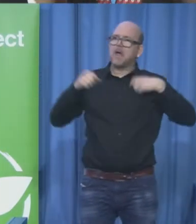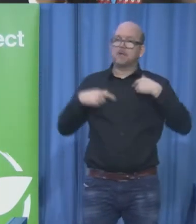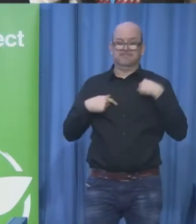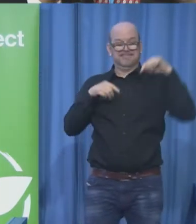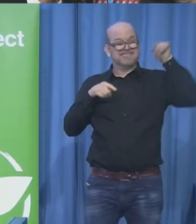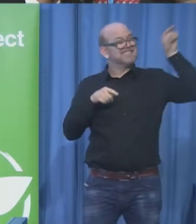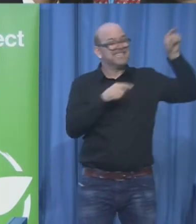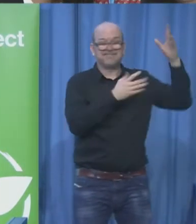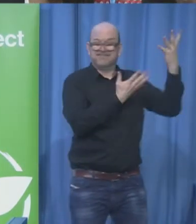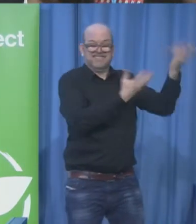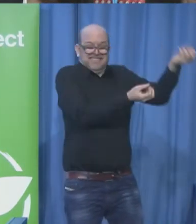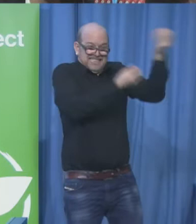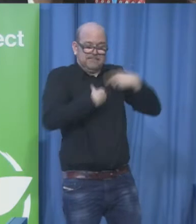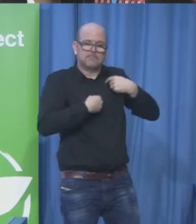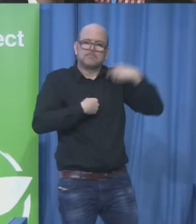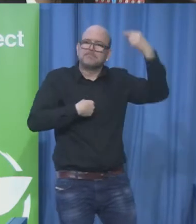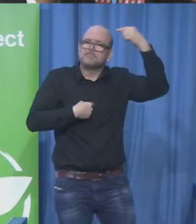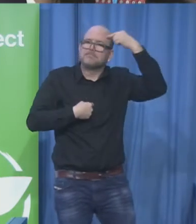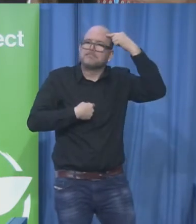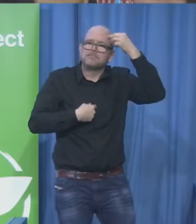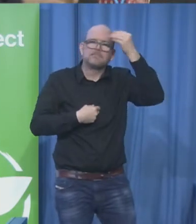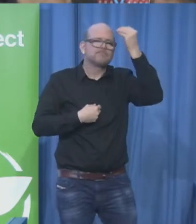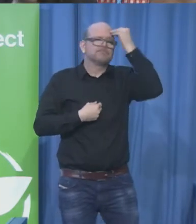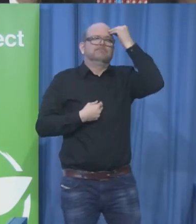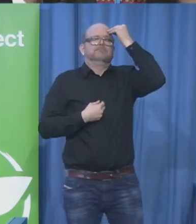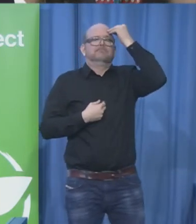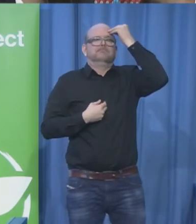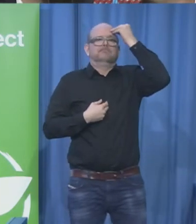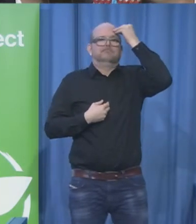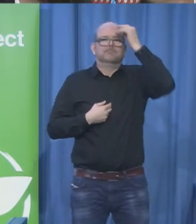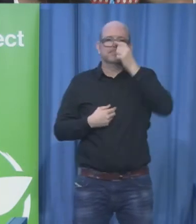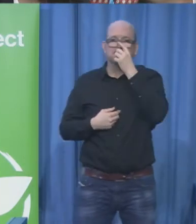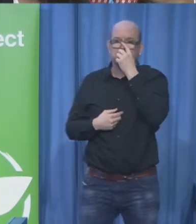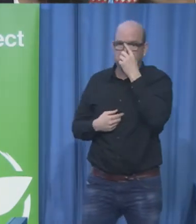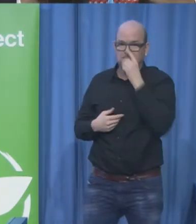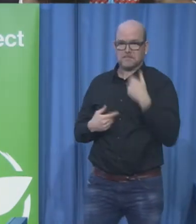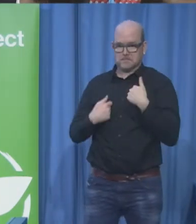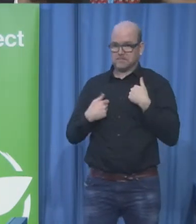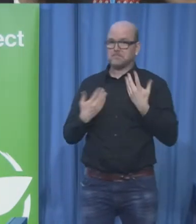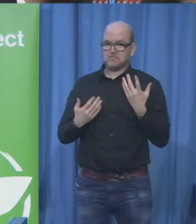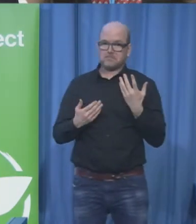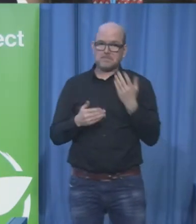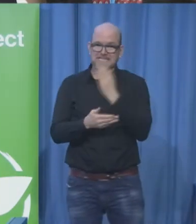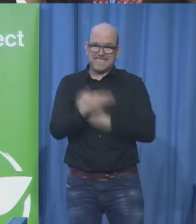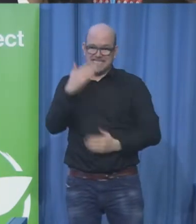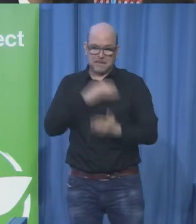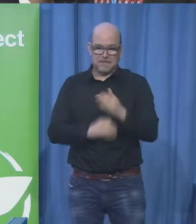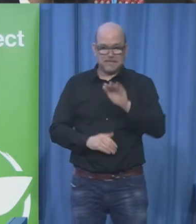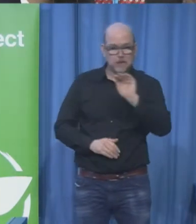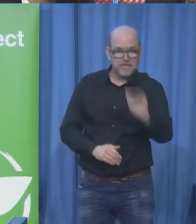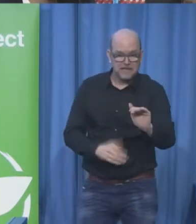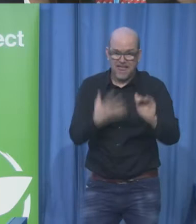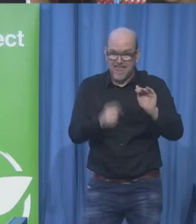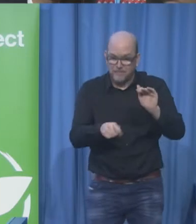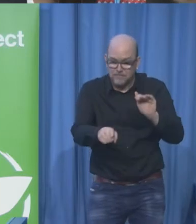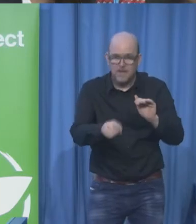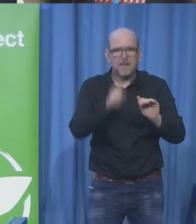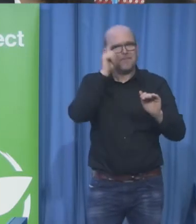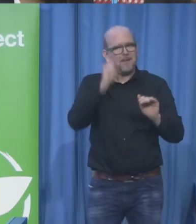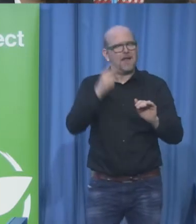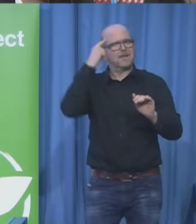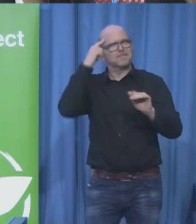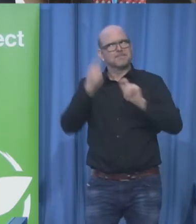the biggest challenge, which is that balance between being protective and allowing for your child to experience and